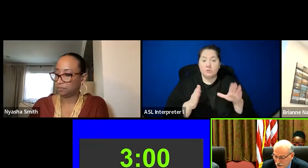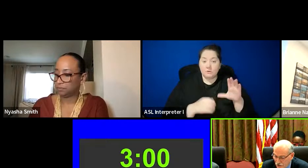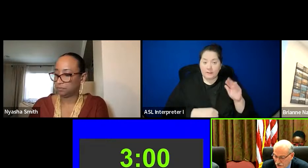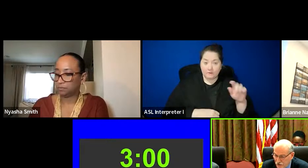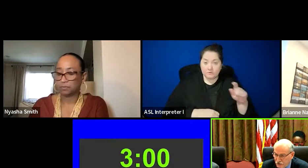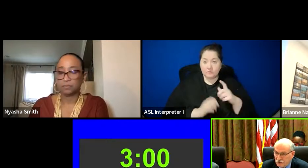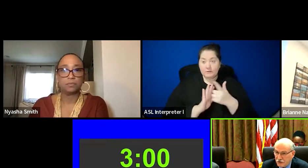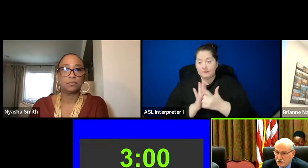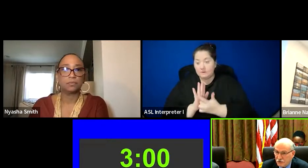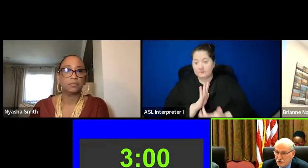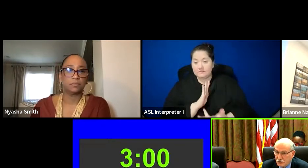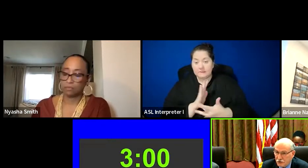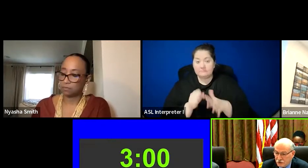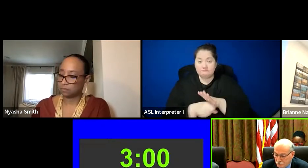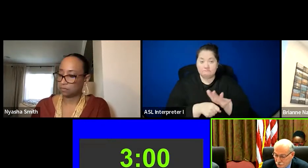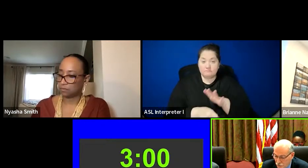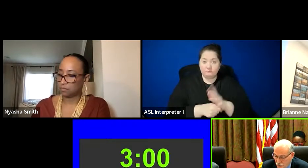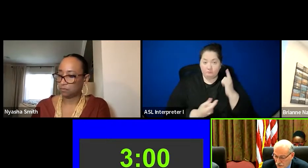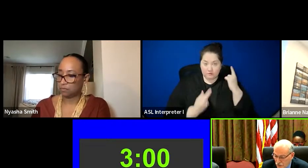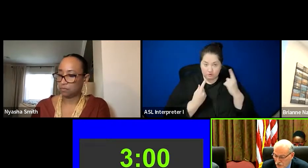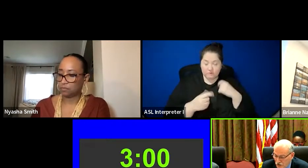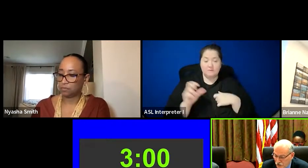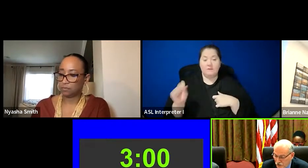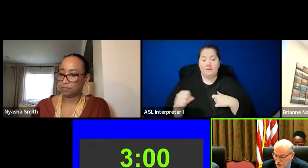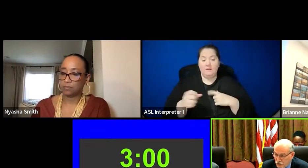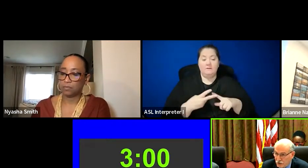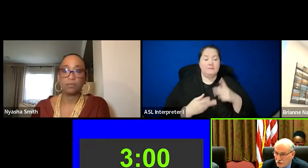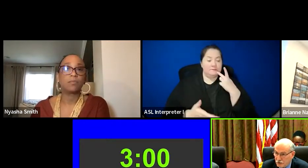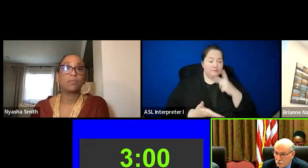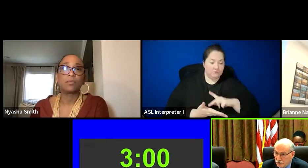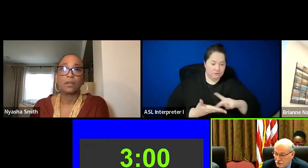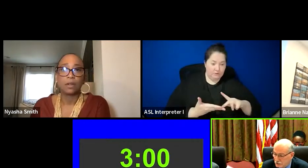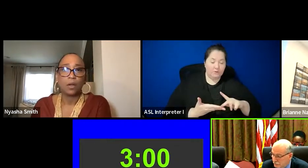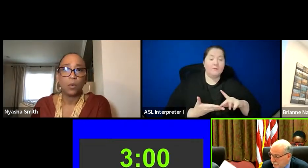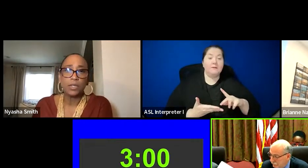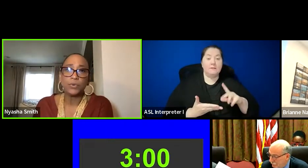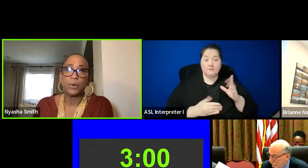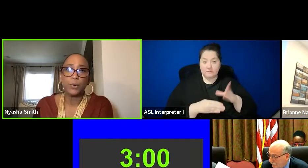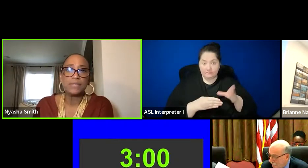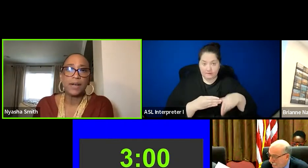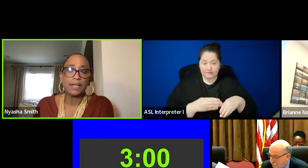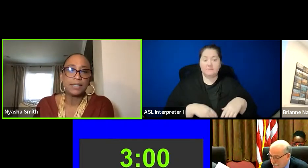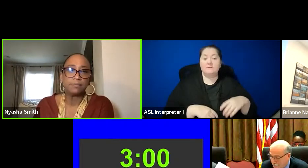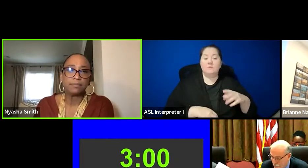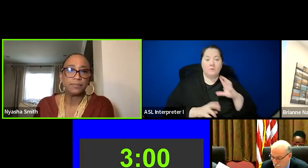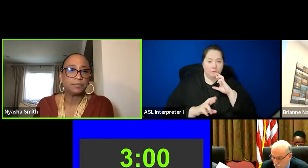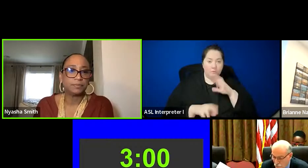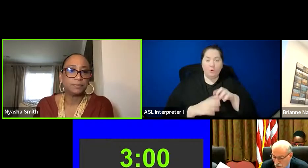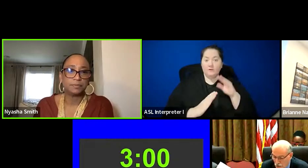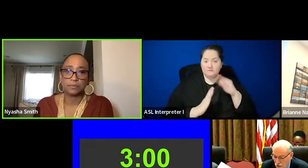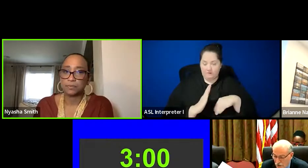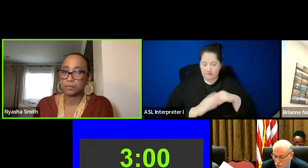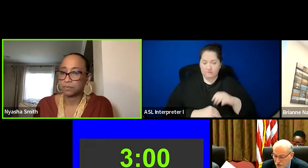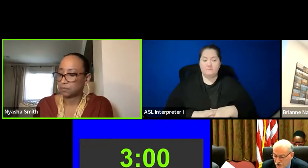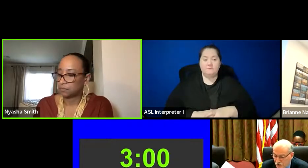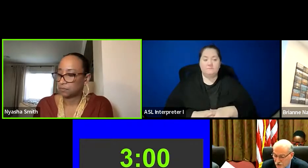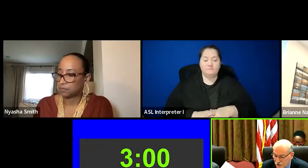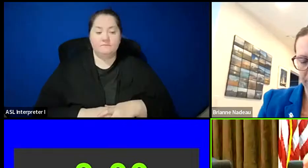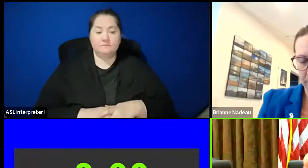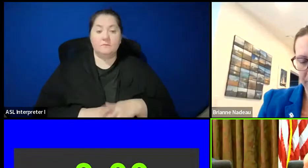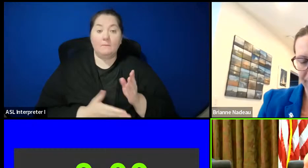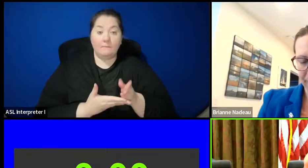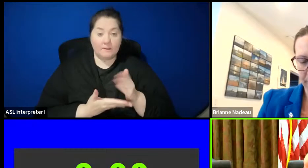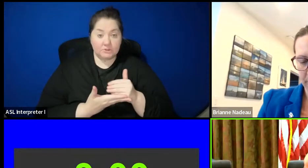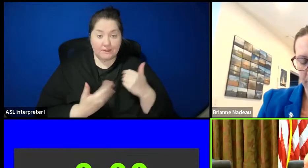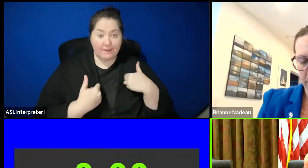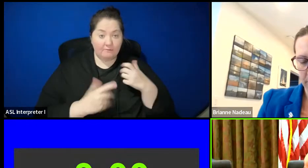legally and technically sufficient for our consideration? Yes, it is. Madam Secretary, is the record complete? The report is filed. Madam Budget Director, does